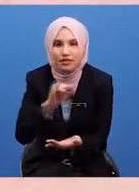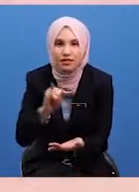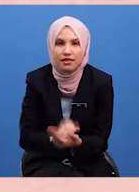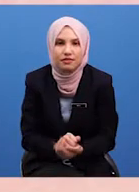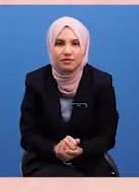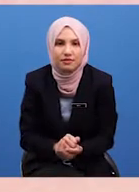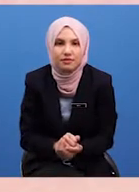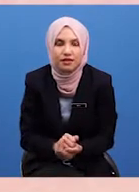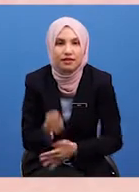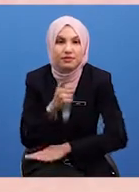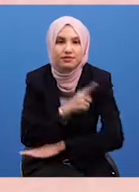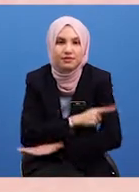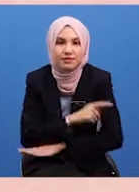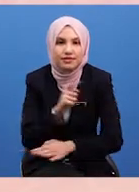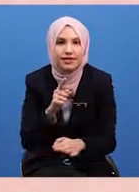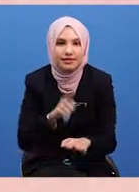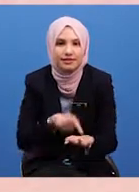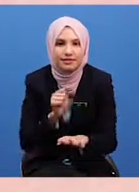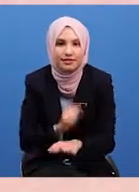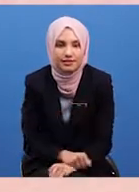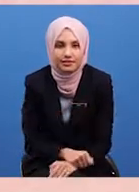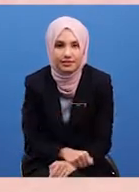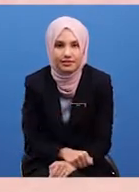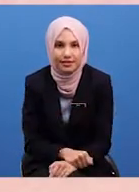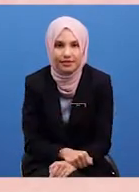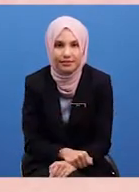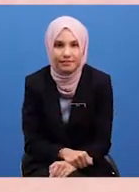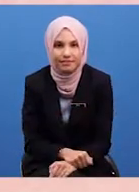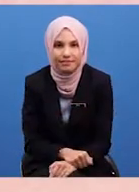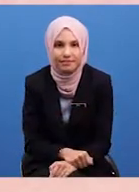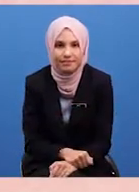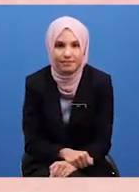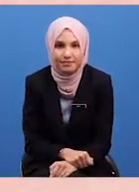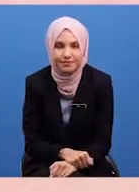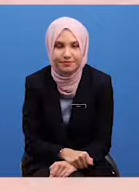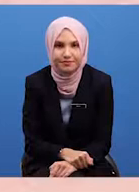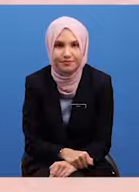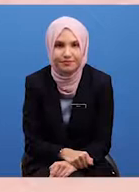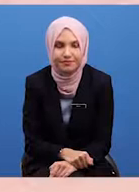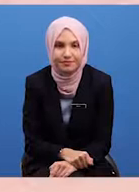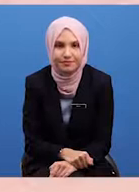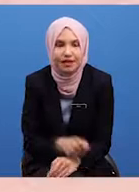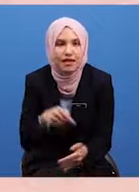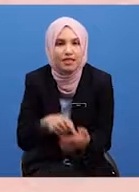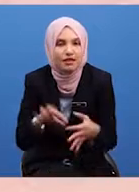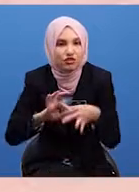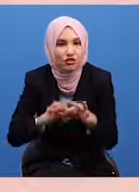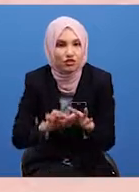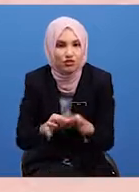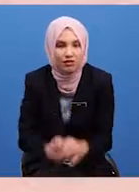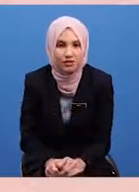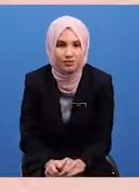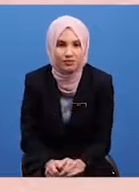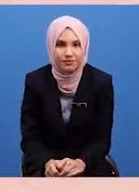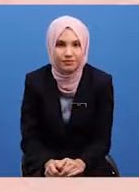to locations and places where the events take place. In this story, the